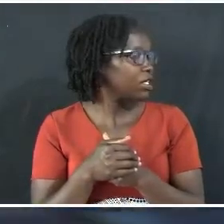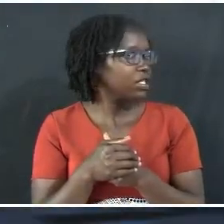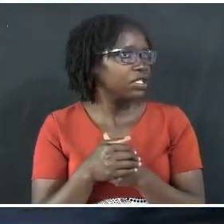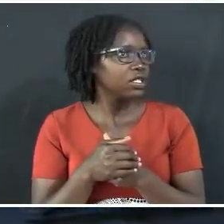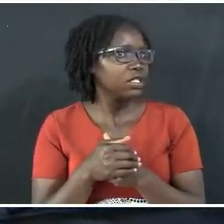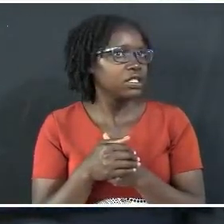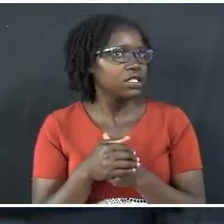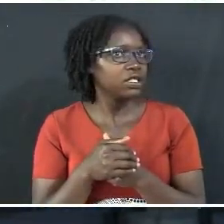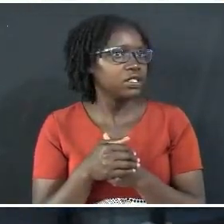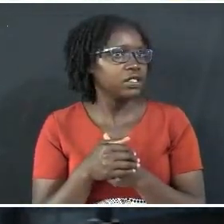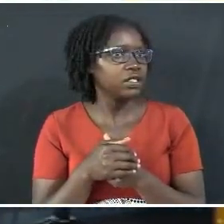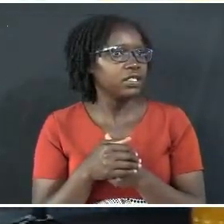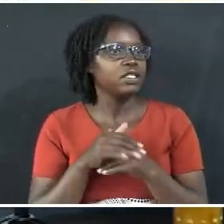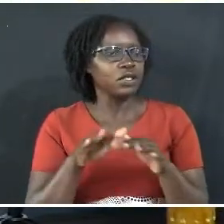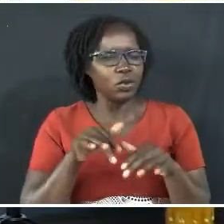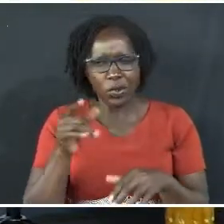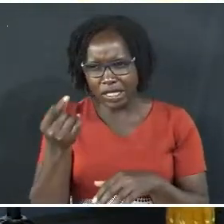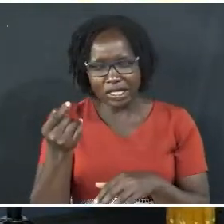back. Wait kidogo.